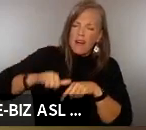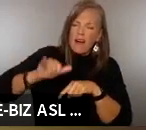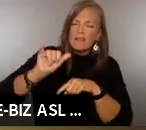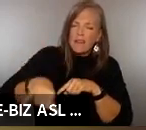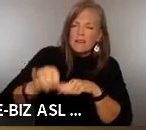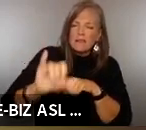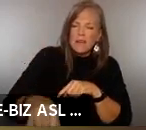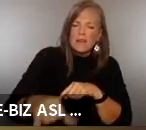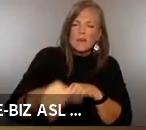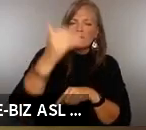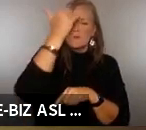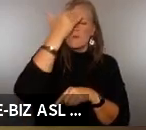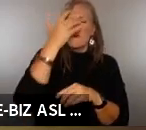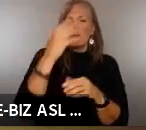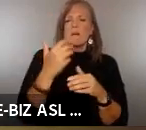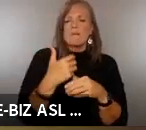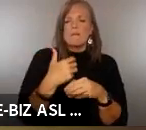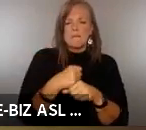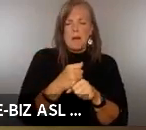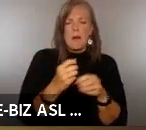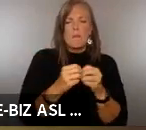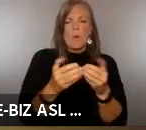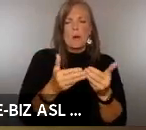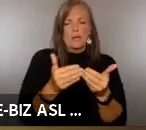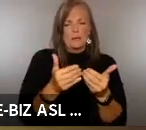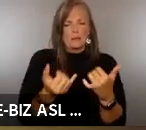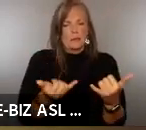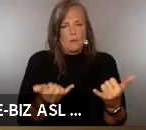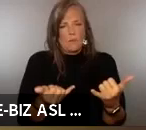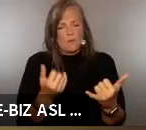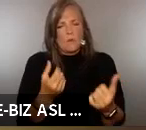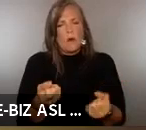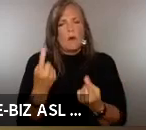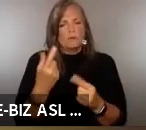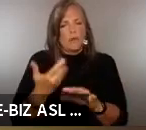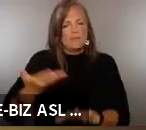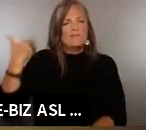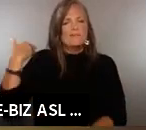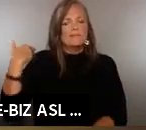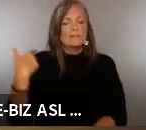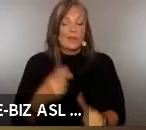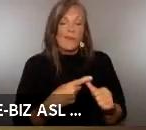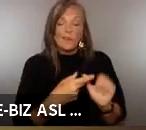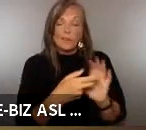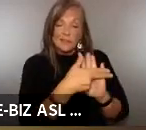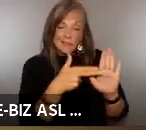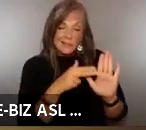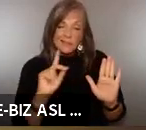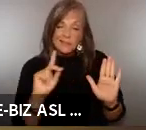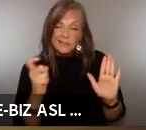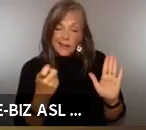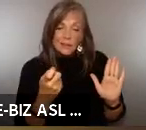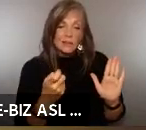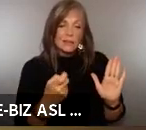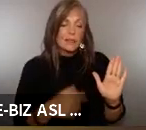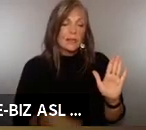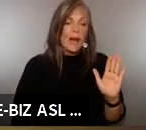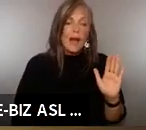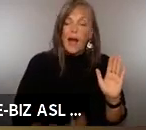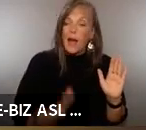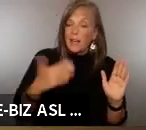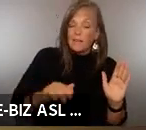When I was first diagnosed, I didn't even know what PDD-NOS